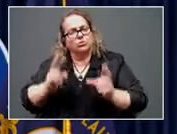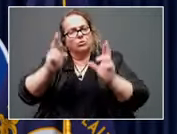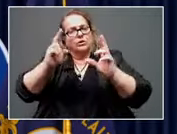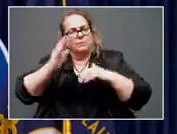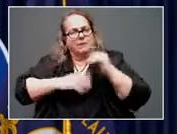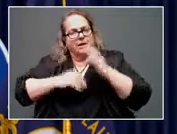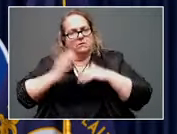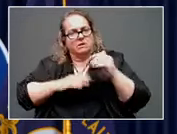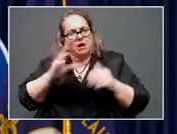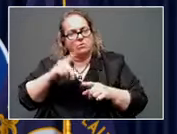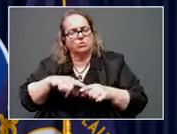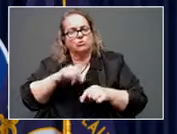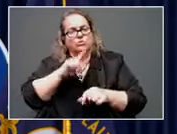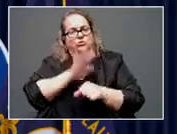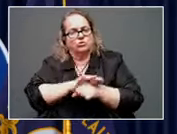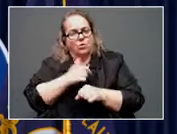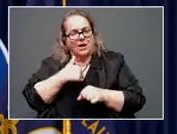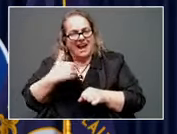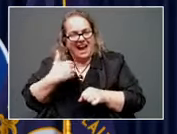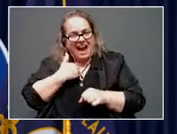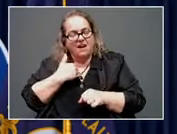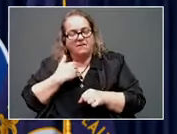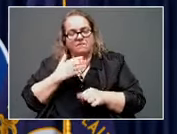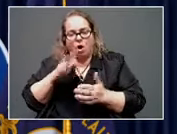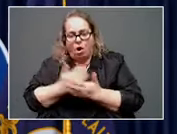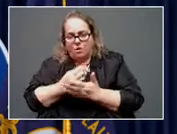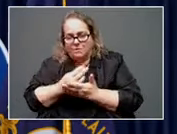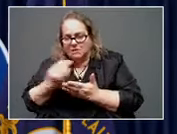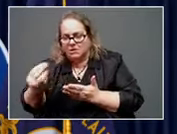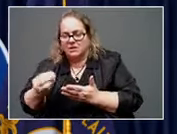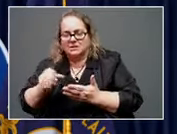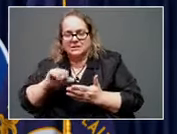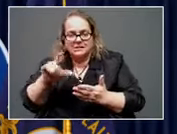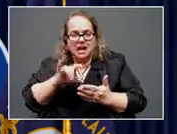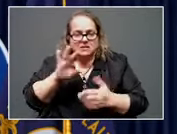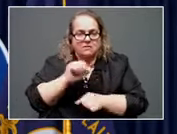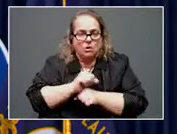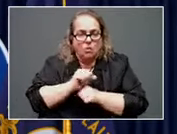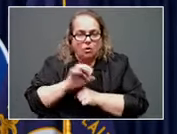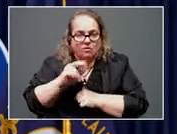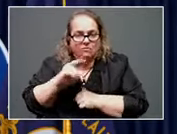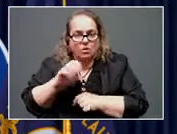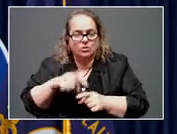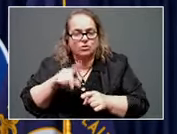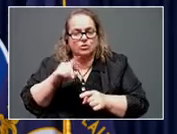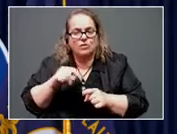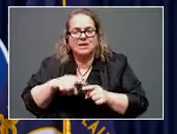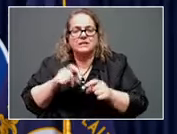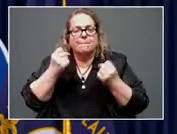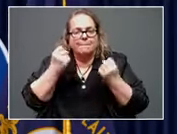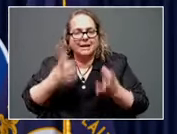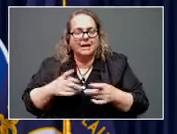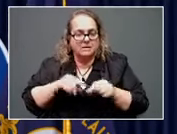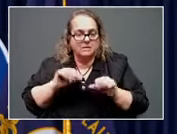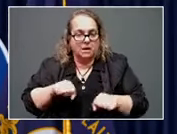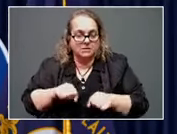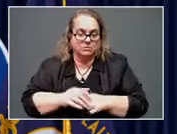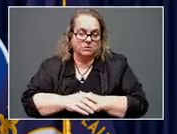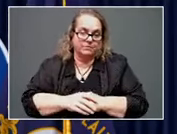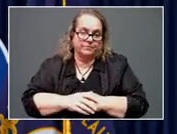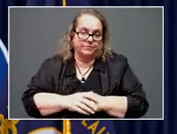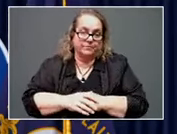we have the materials and the size of the workforce to do as many of those as quickly as possible. Finally, two